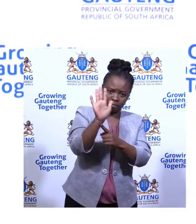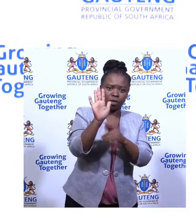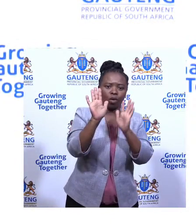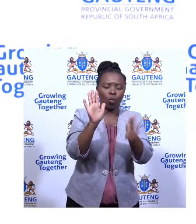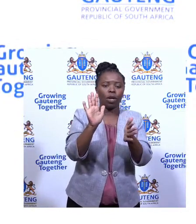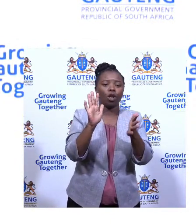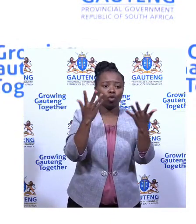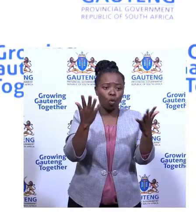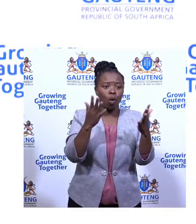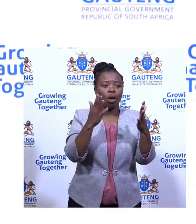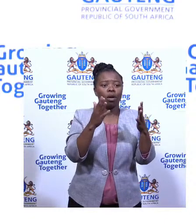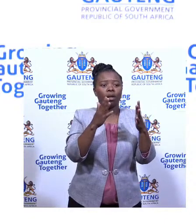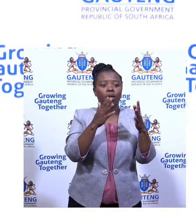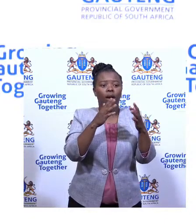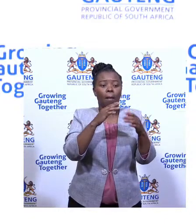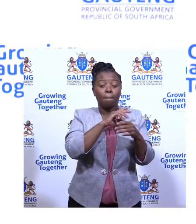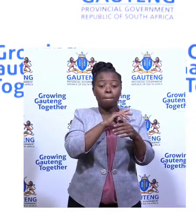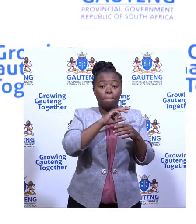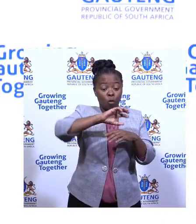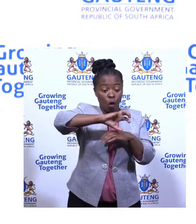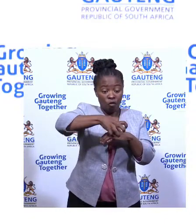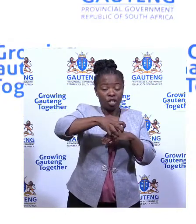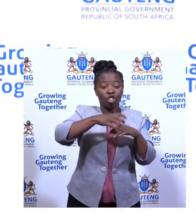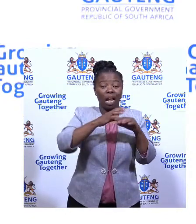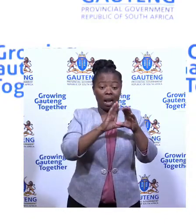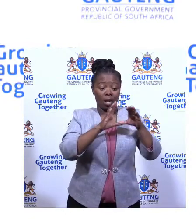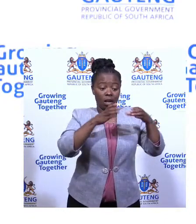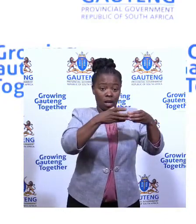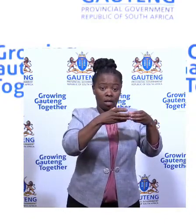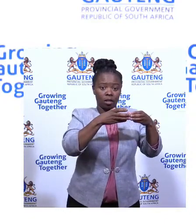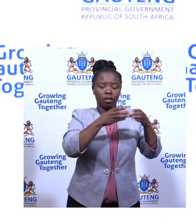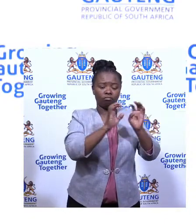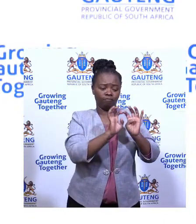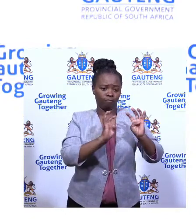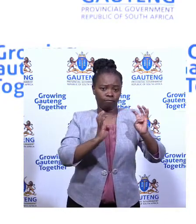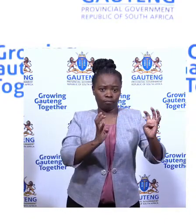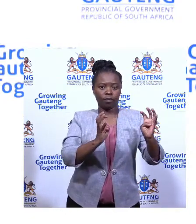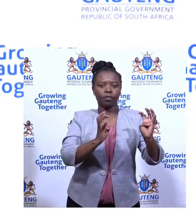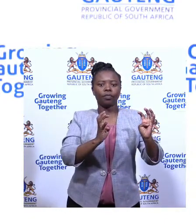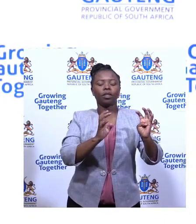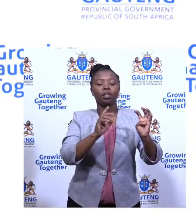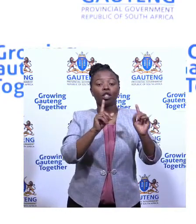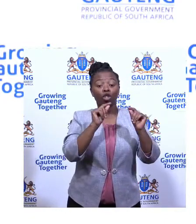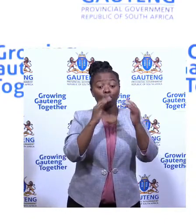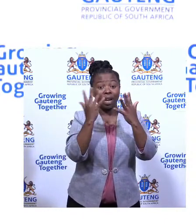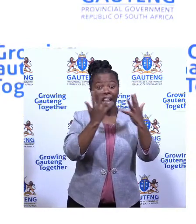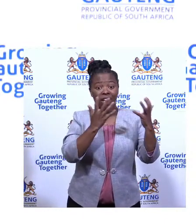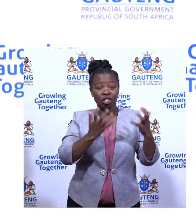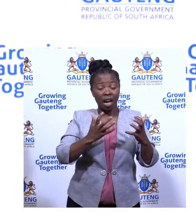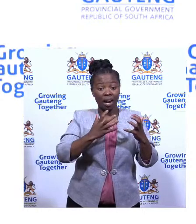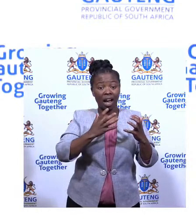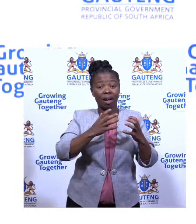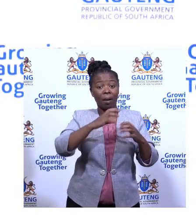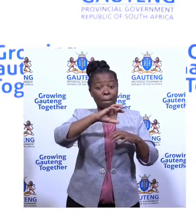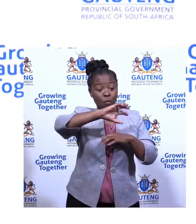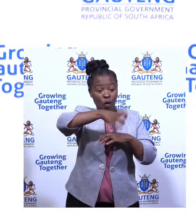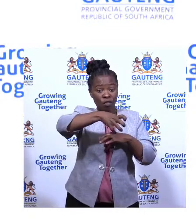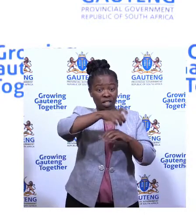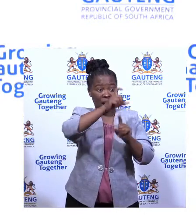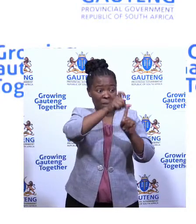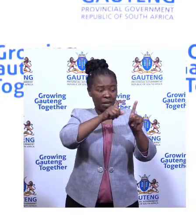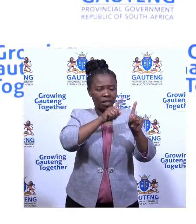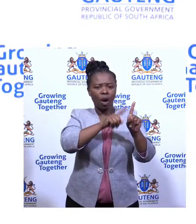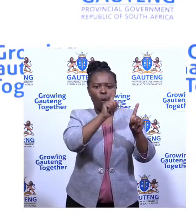our provincial cabinet yesterday. Our provincial treasury every month will publish